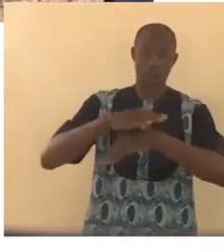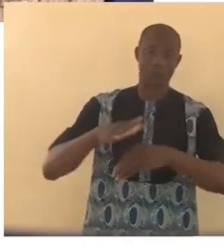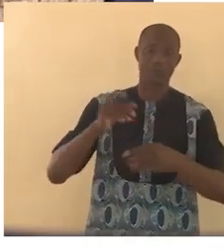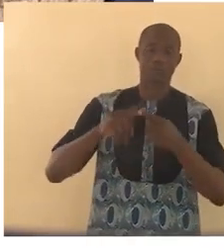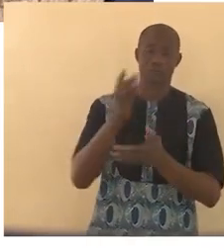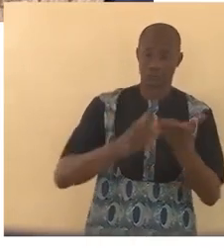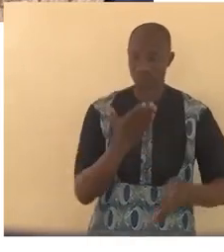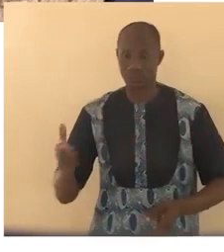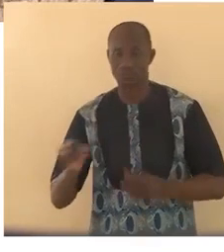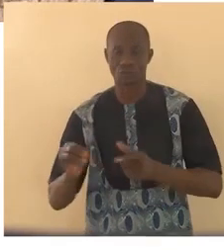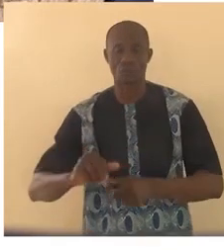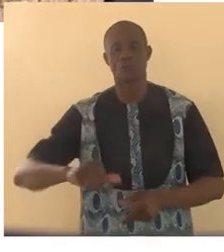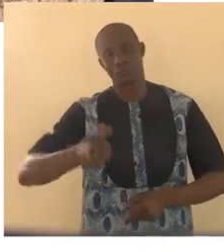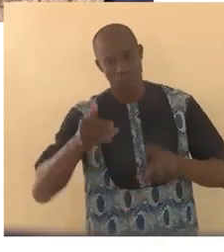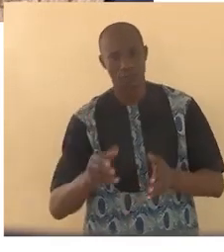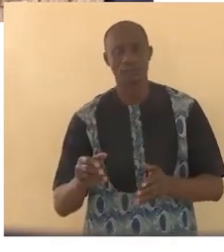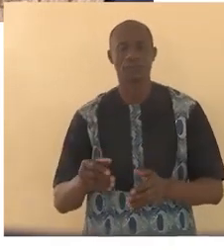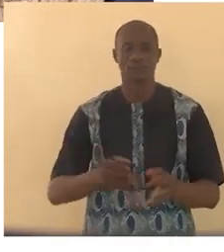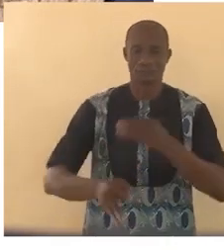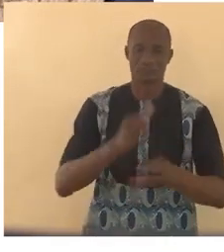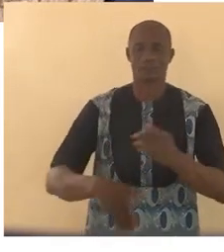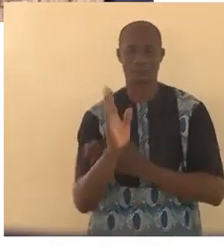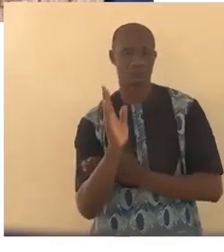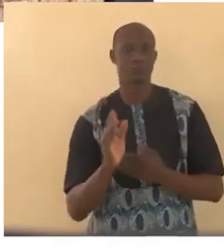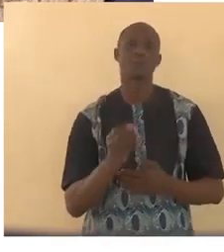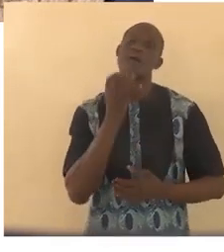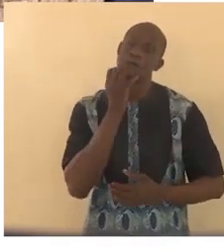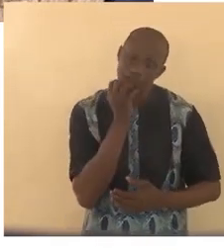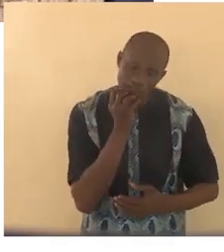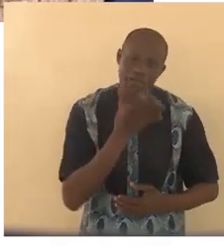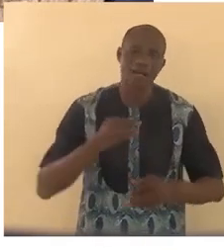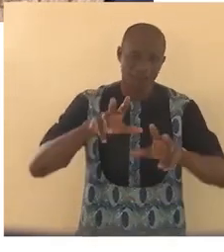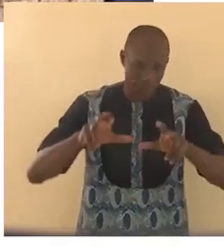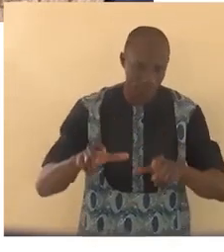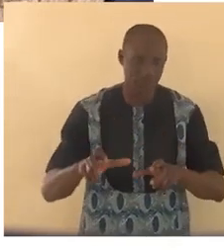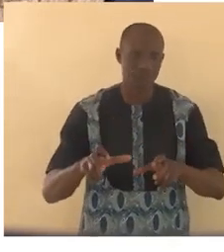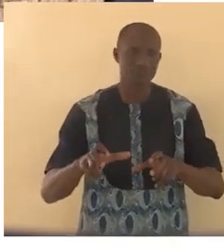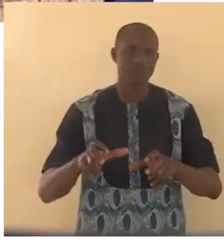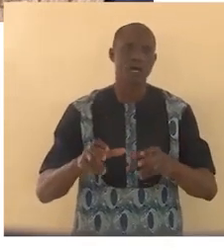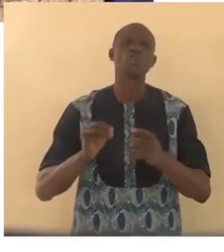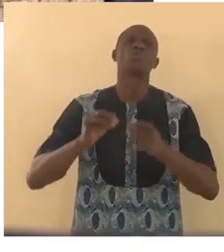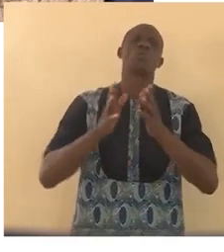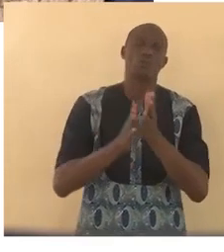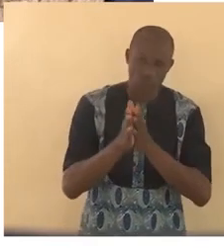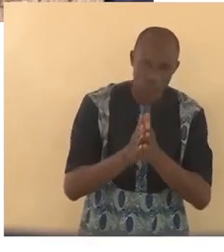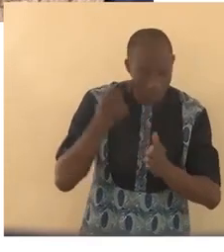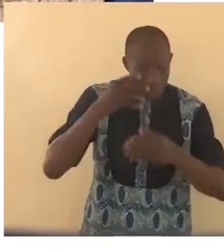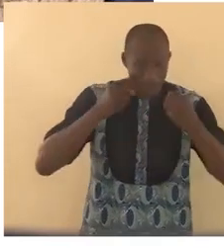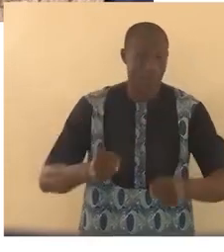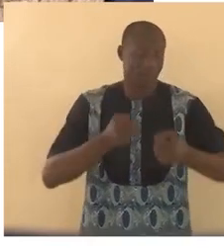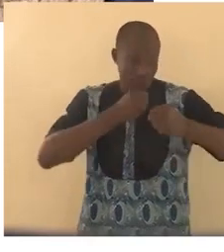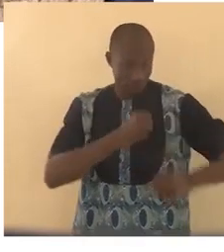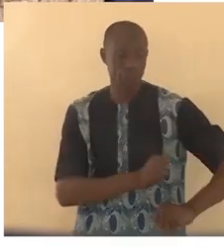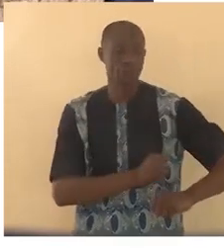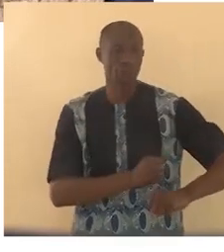or someone other than the Almighty God. Greed and avarice and inordinate ambition for worldly power and